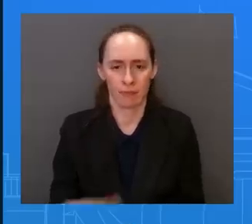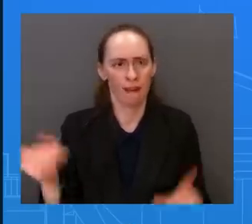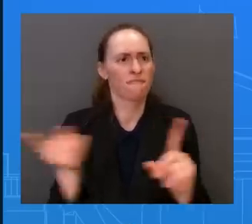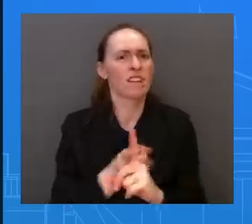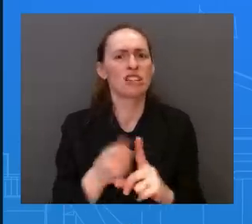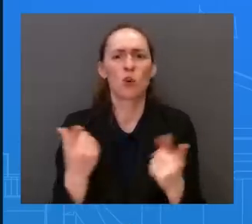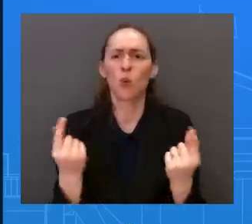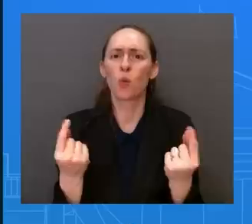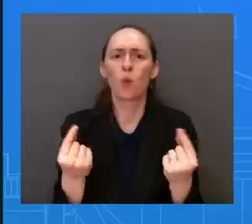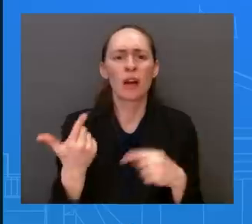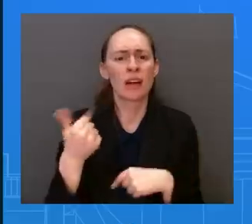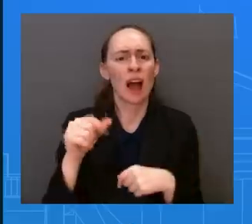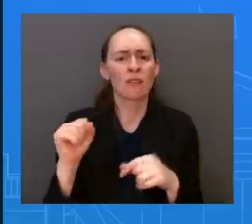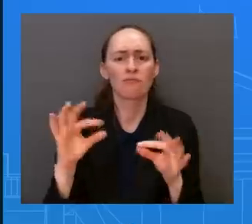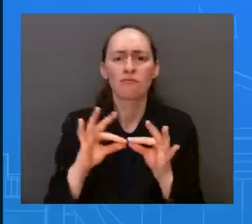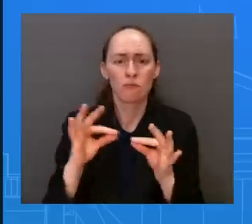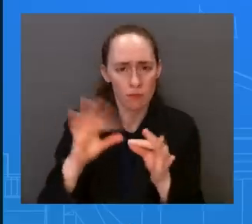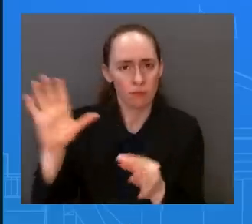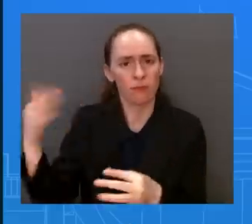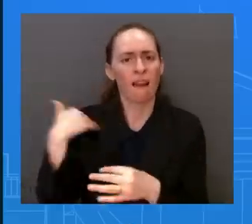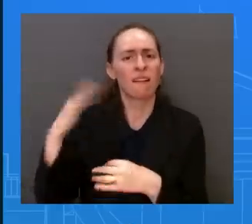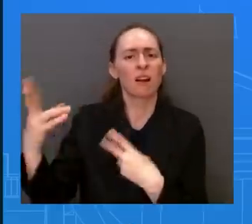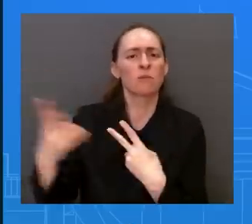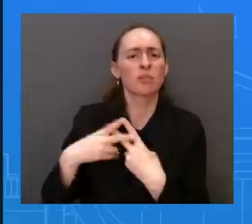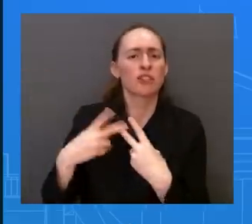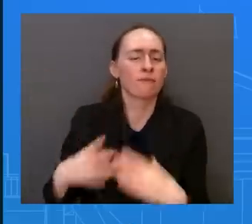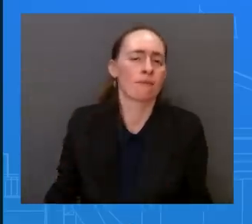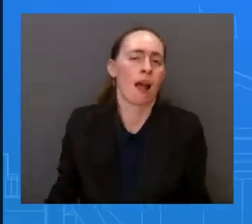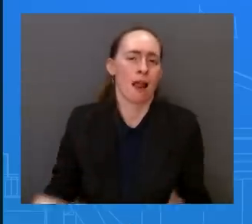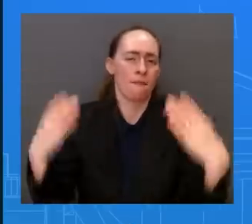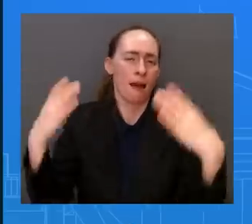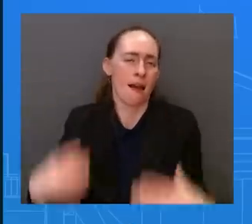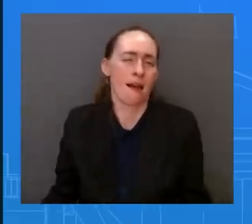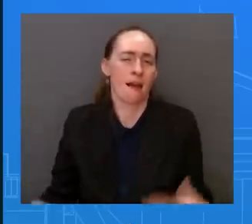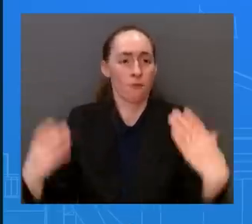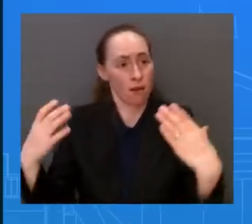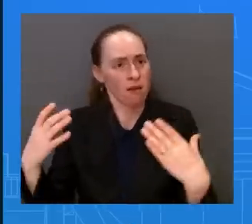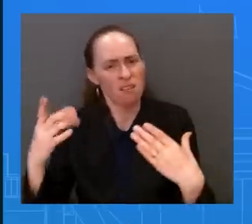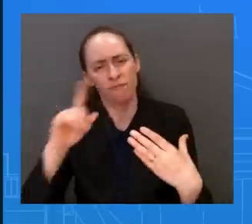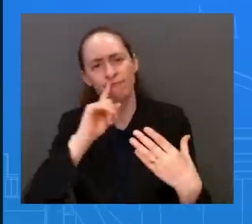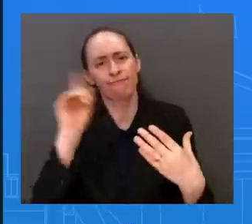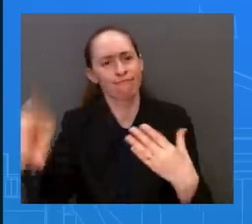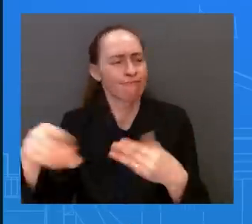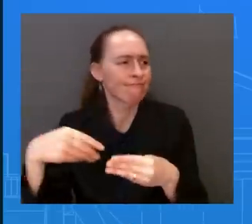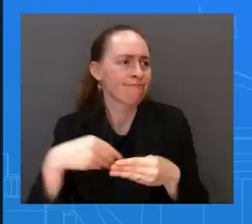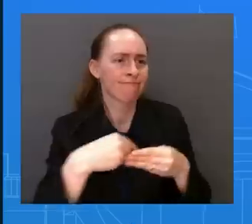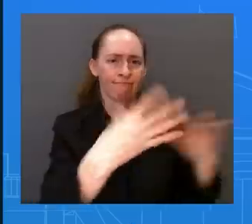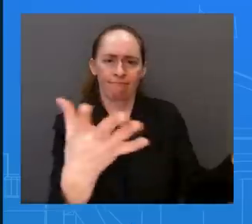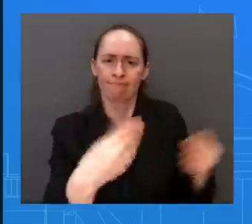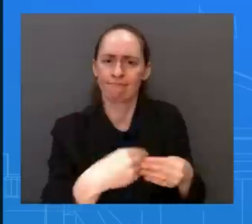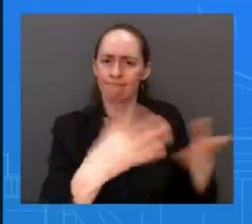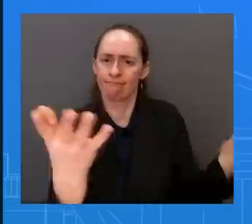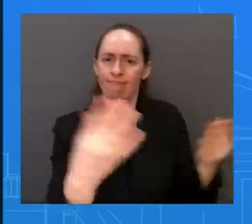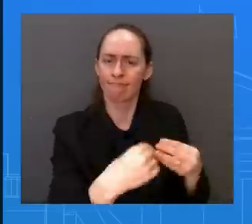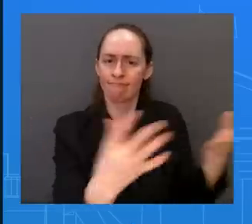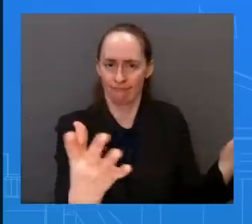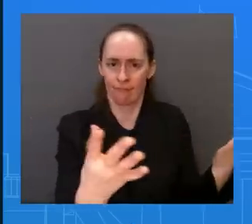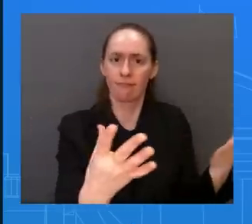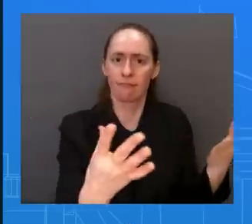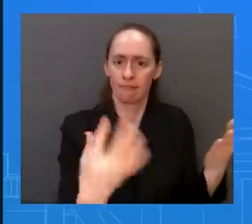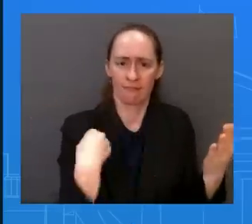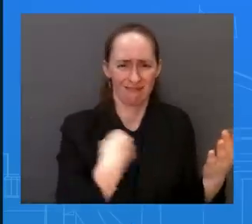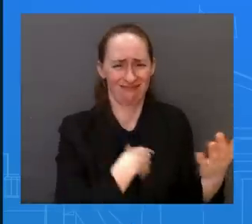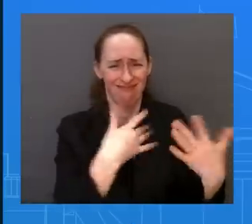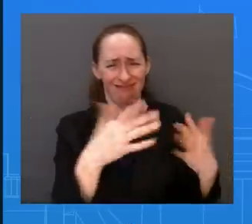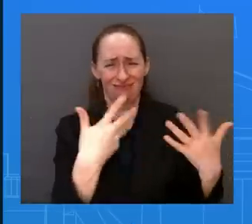day behind the scenes, diplomatically, with our allies and partners on those sets of issues. And as a result, in no small part because of